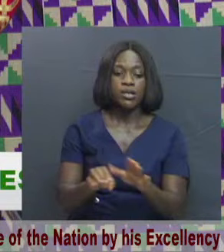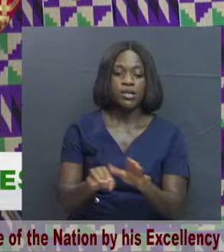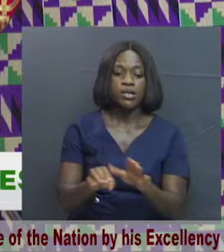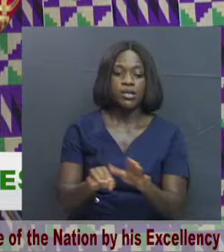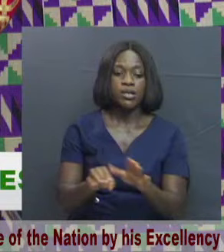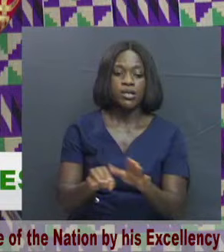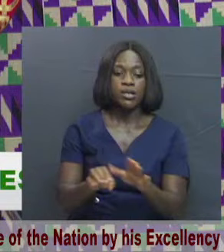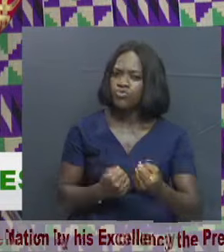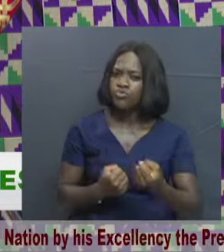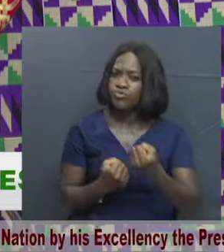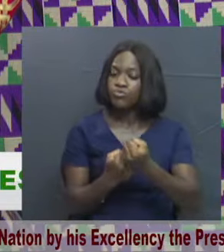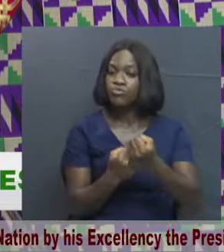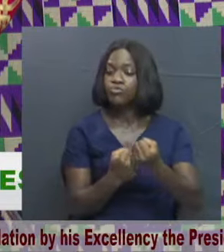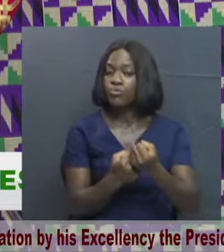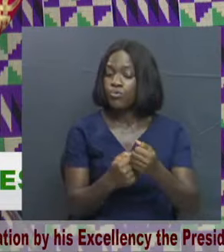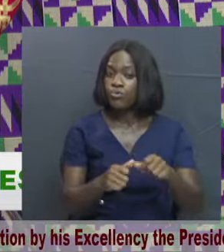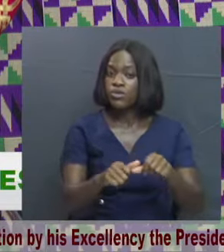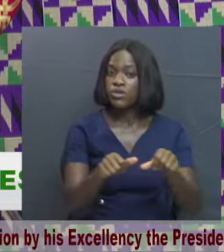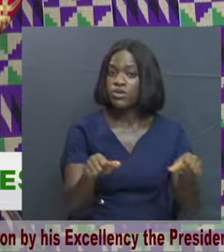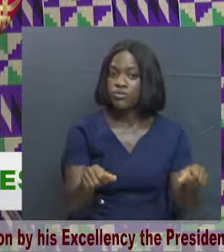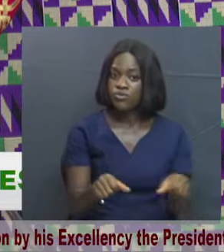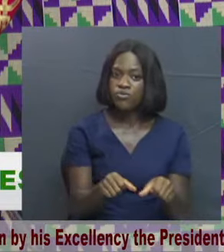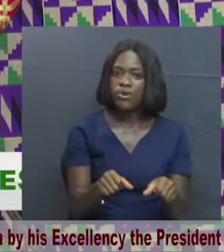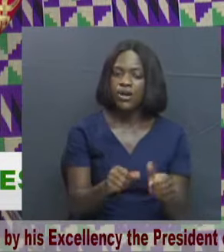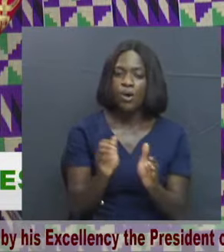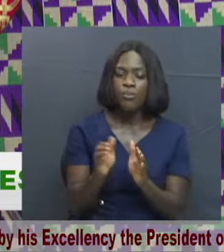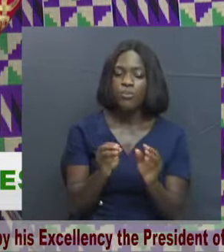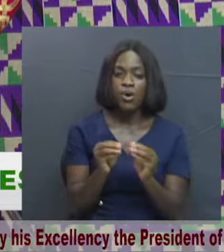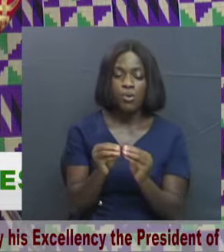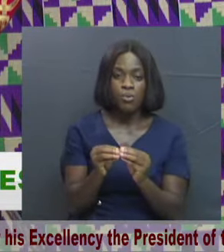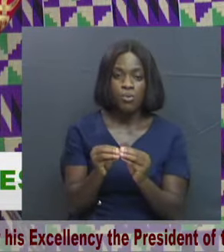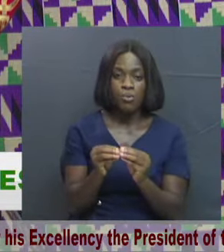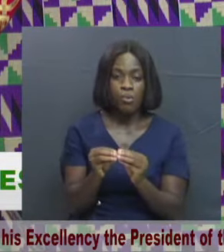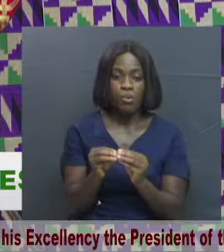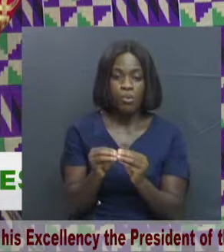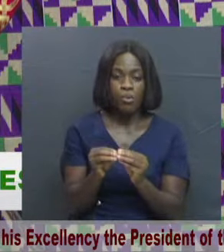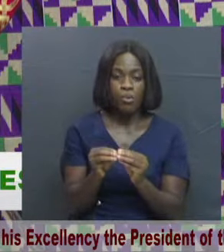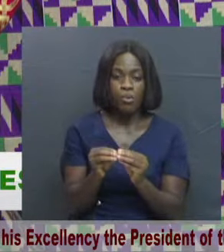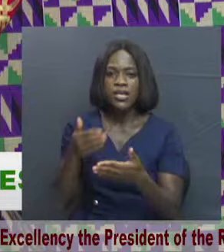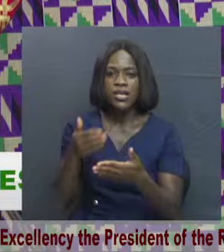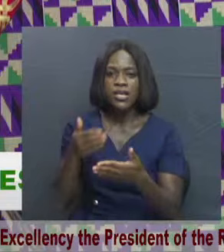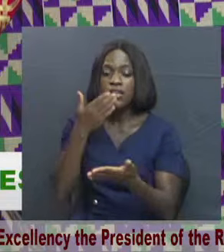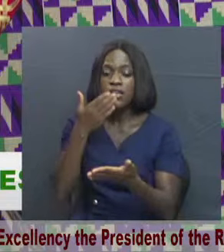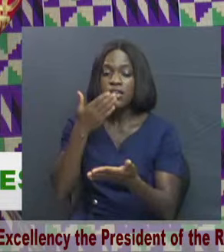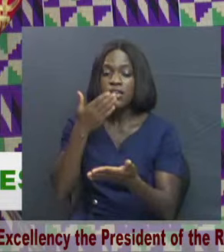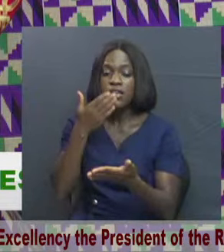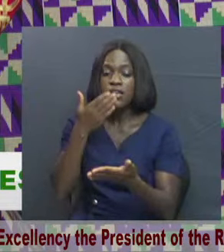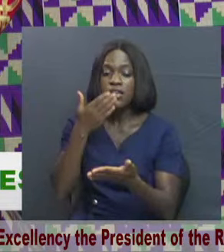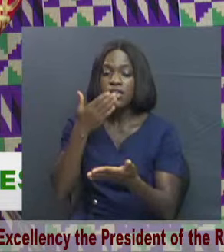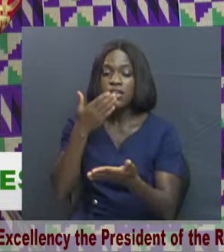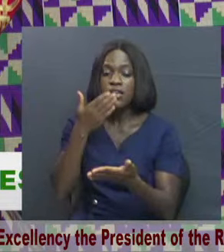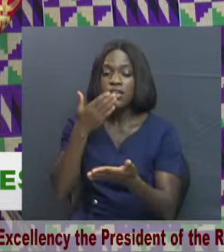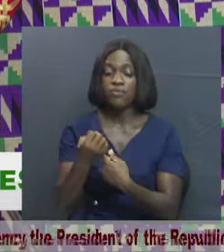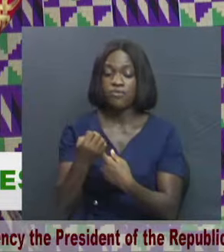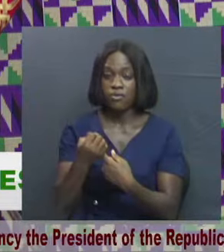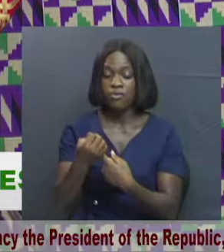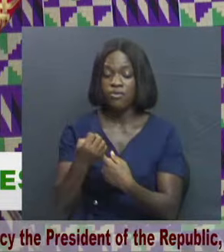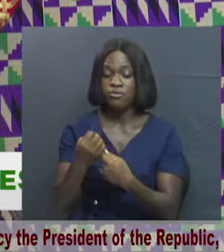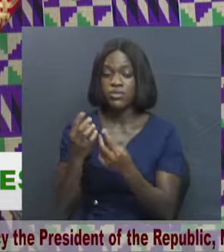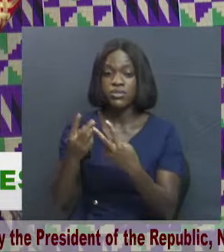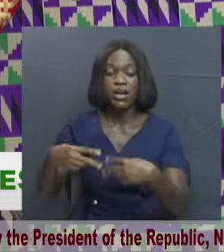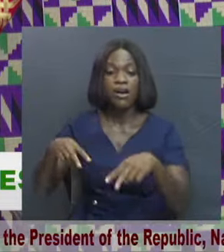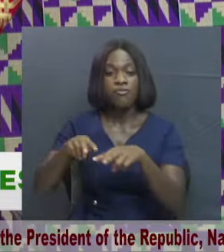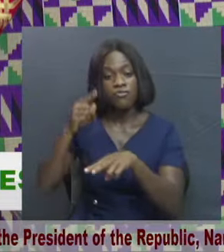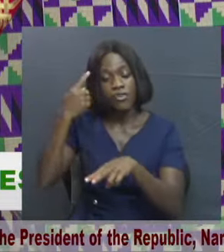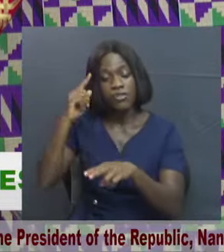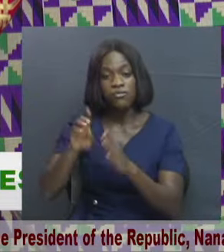capacity to regenerate and to Contin to deliver substantial economic environmental and social value for